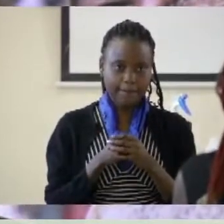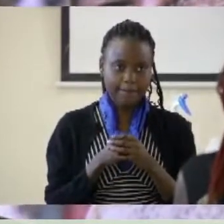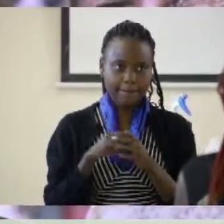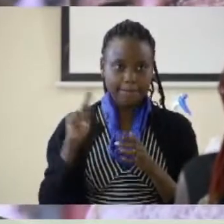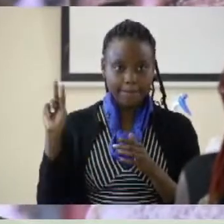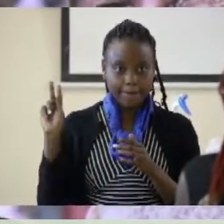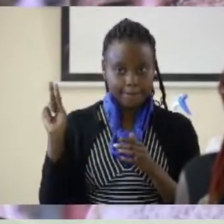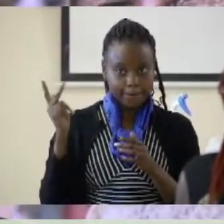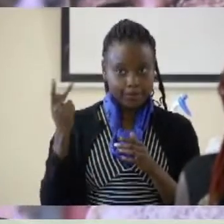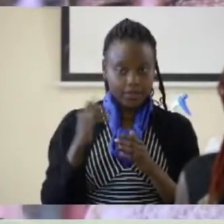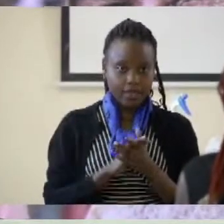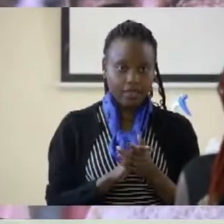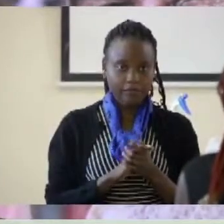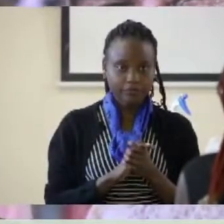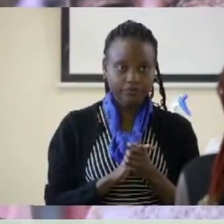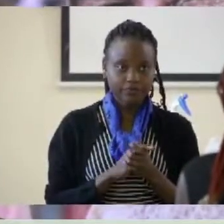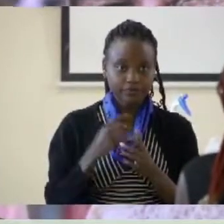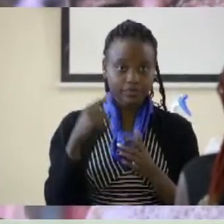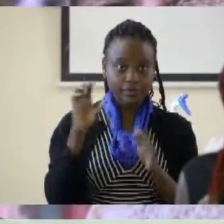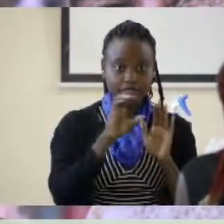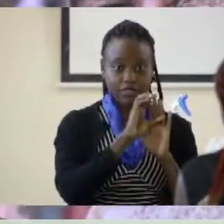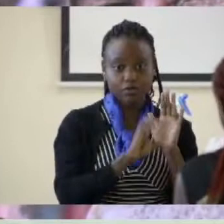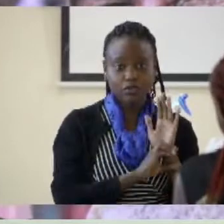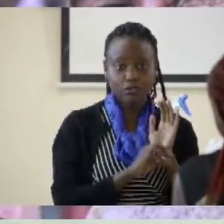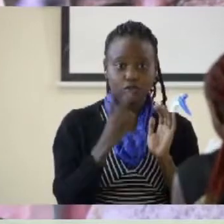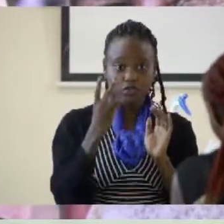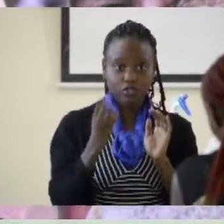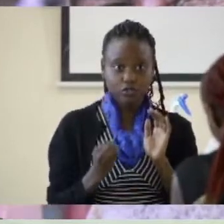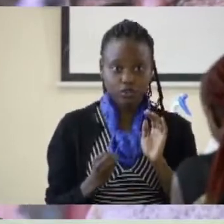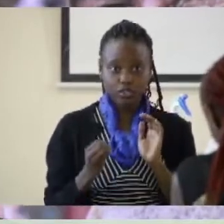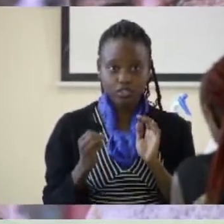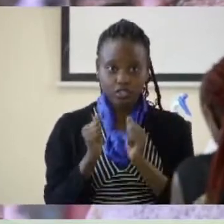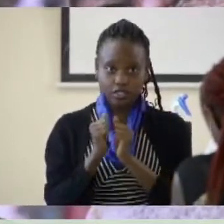Kenya passed a constitution in 2010.